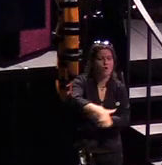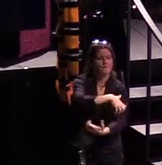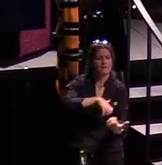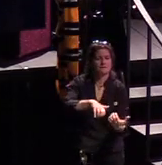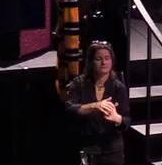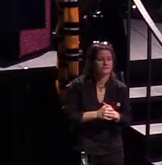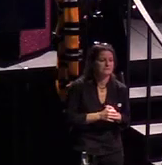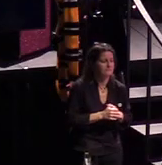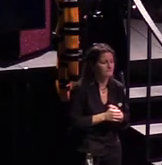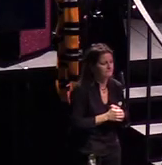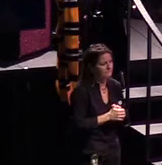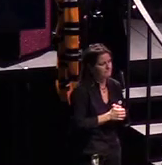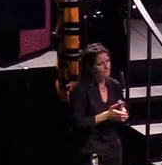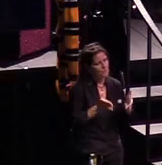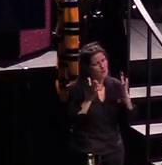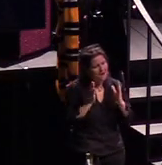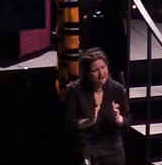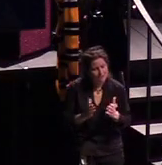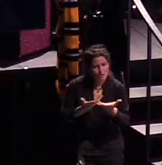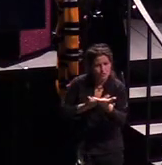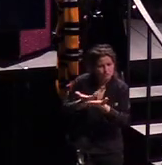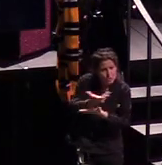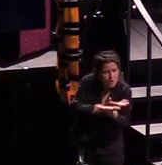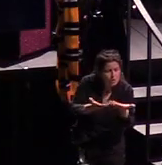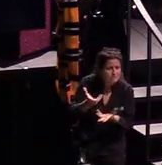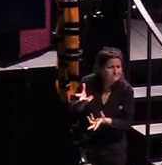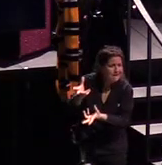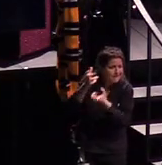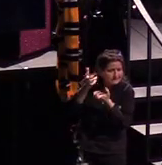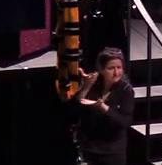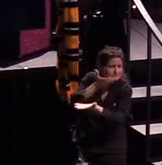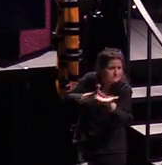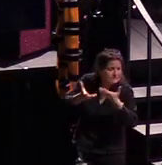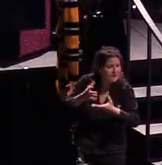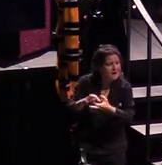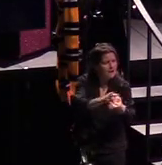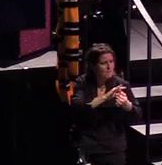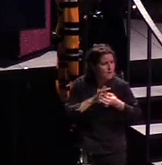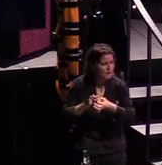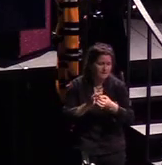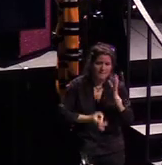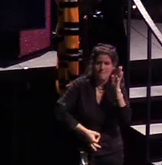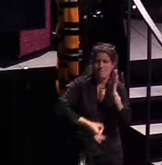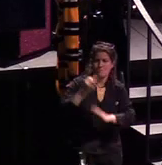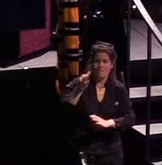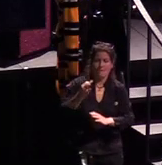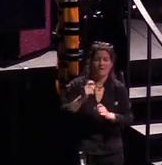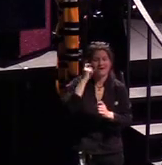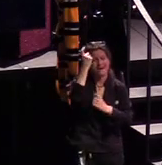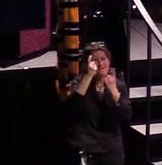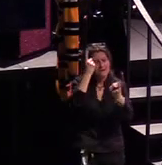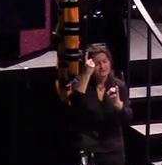need to talk listen collaborate innovate and improve biscuit